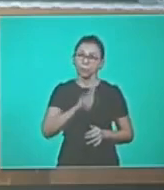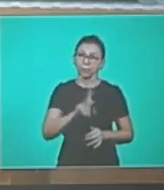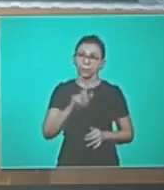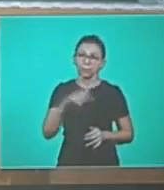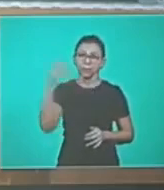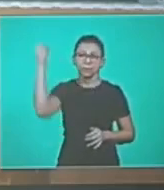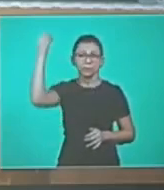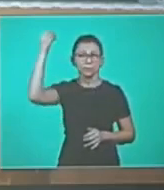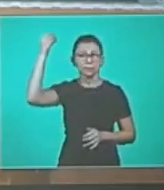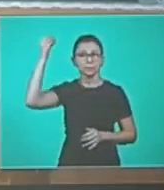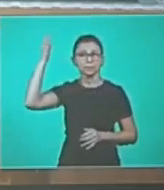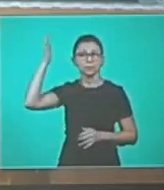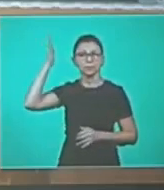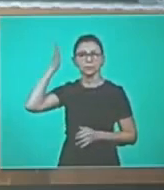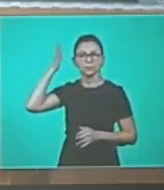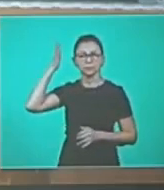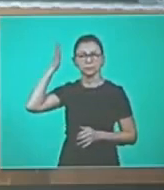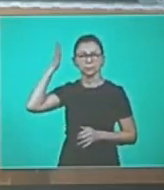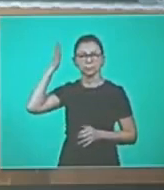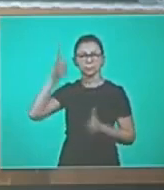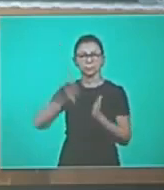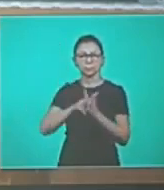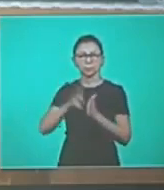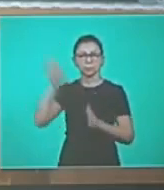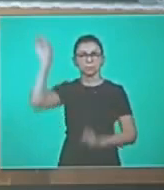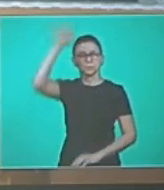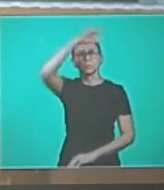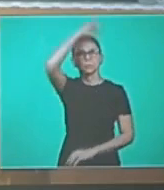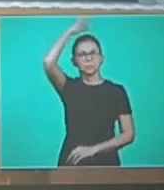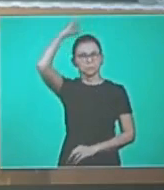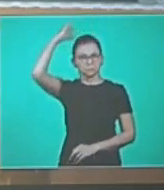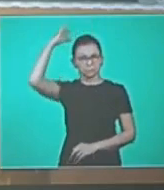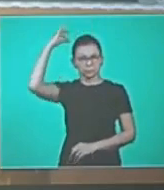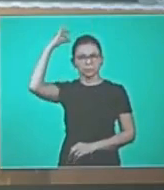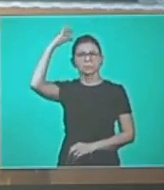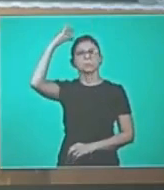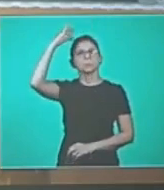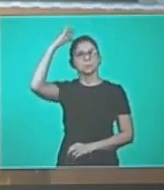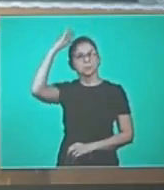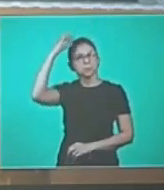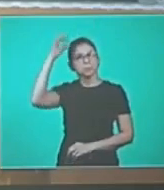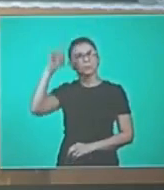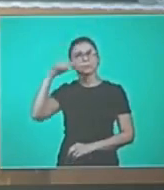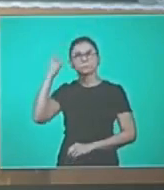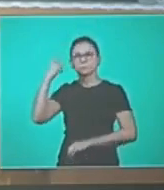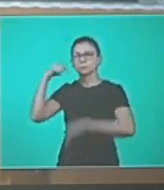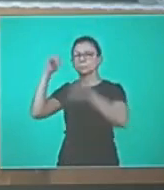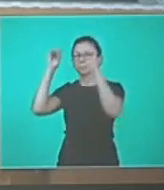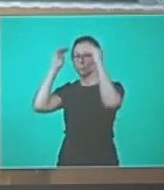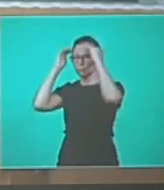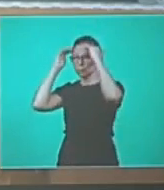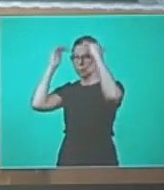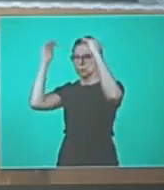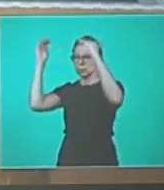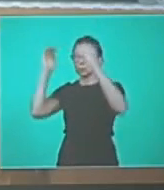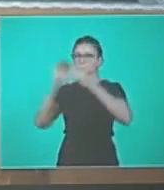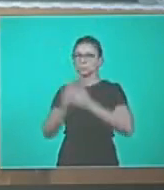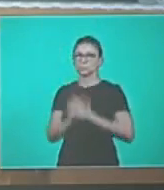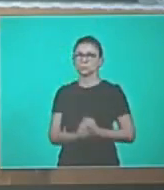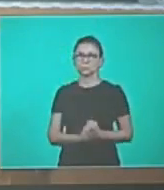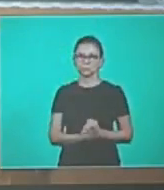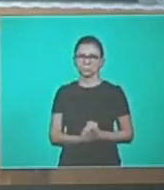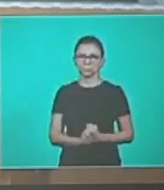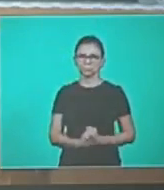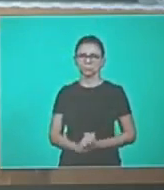Everything comes by revelation from the Holy Spirit. And we are following, obeying